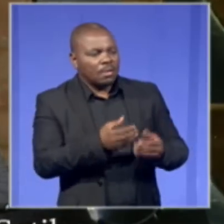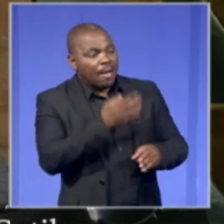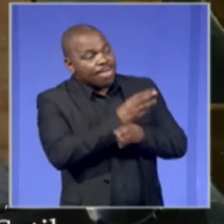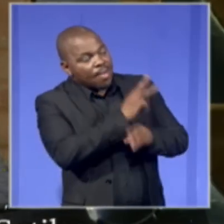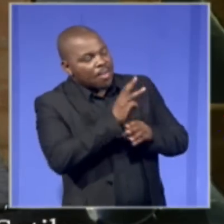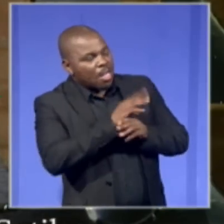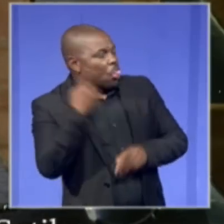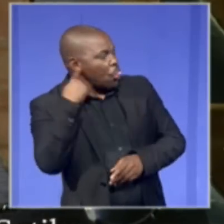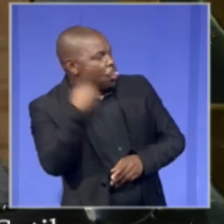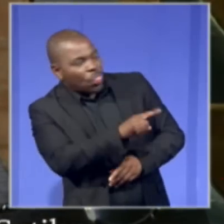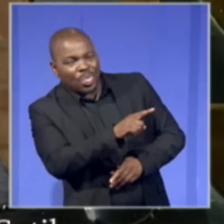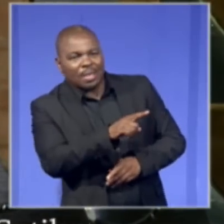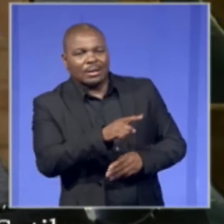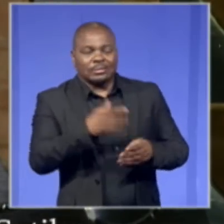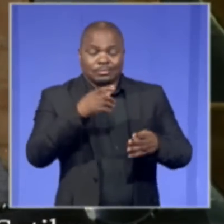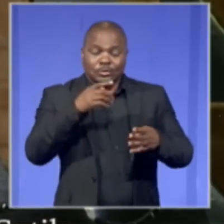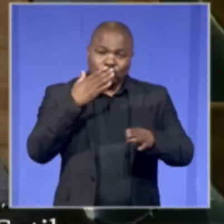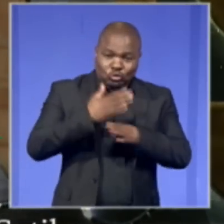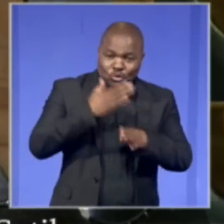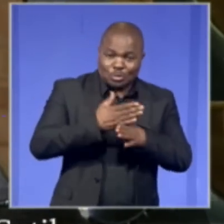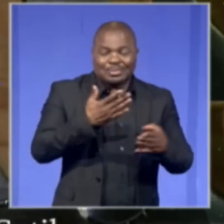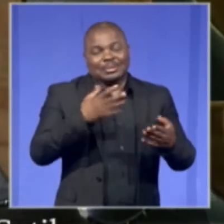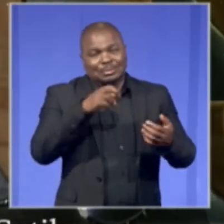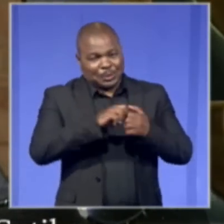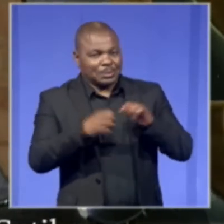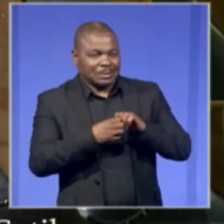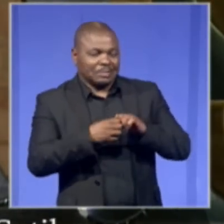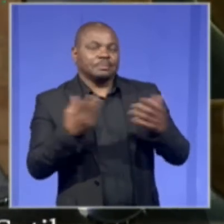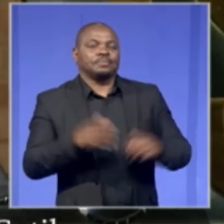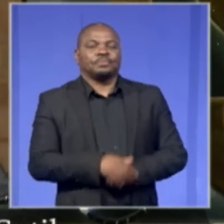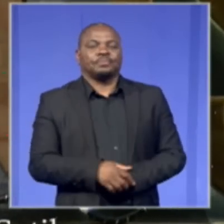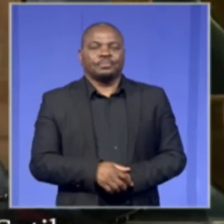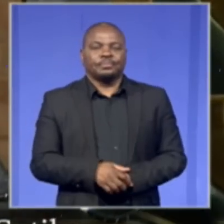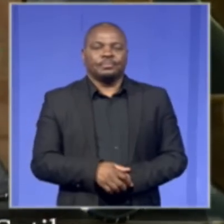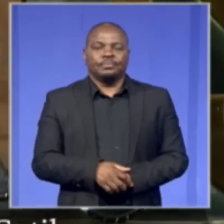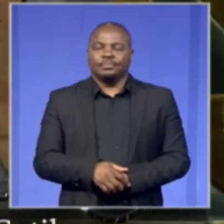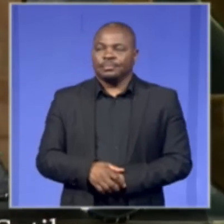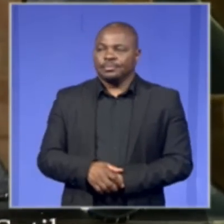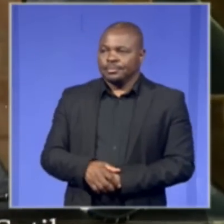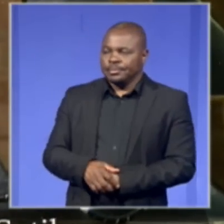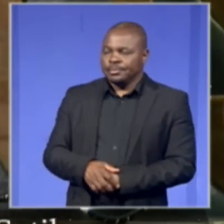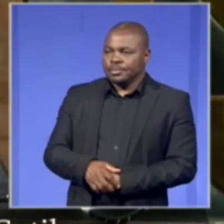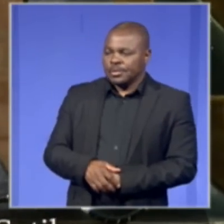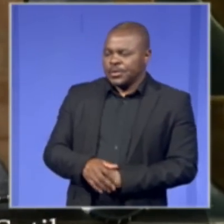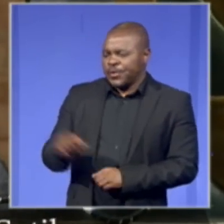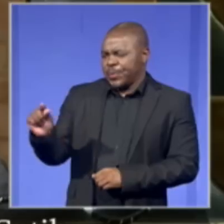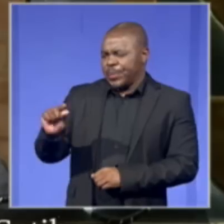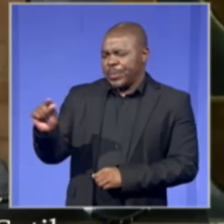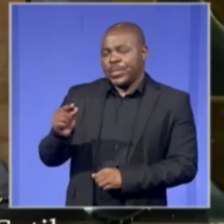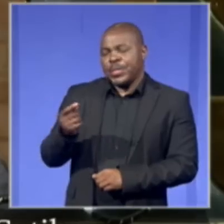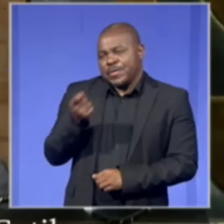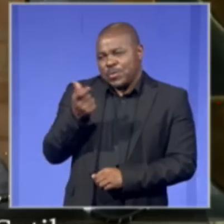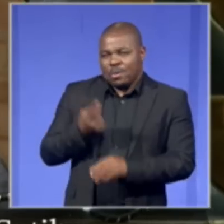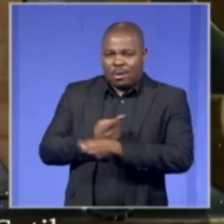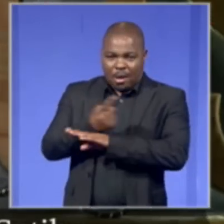le botlhoka tiro e le bone bo bo tsentseng letsogo thata go setse dura di se kae fela